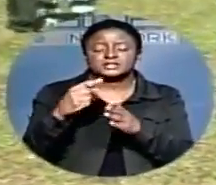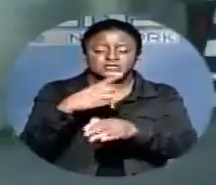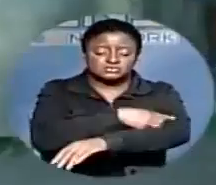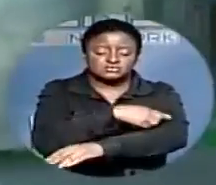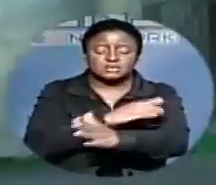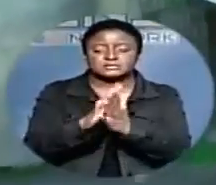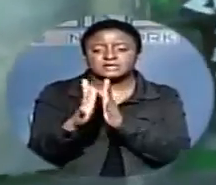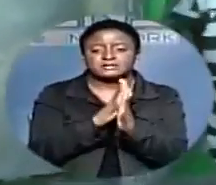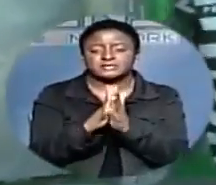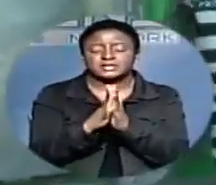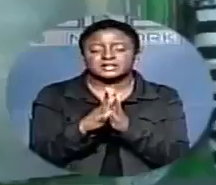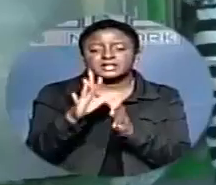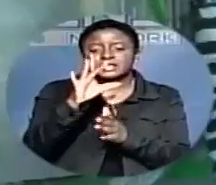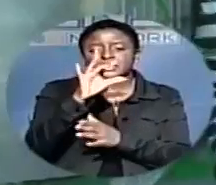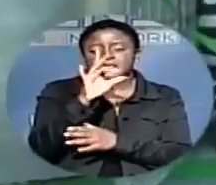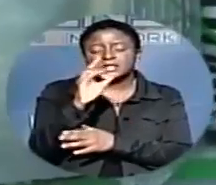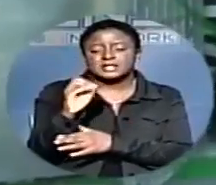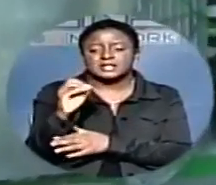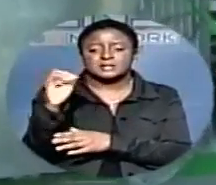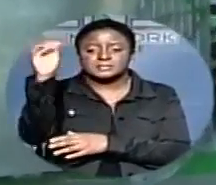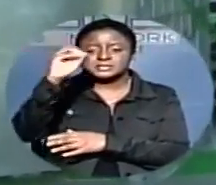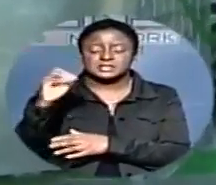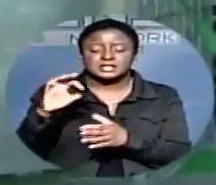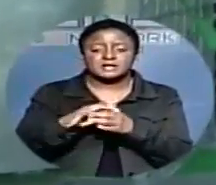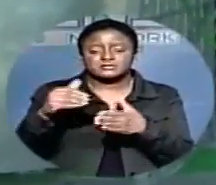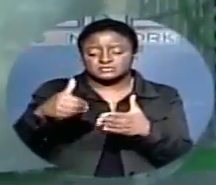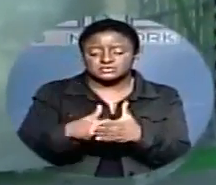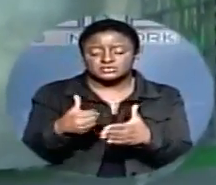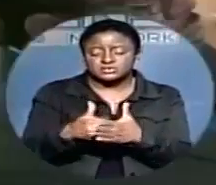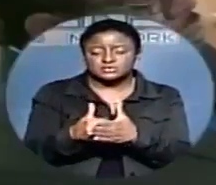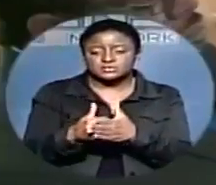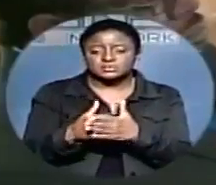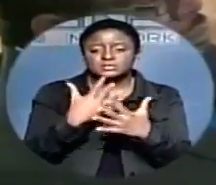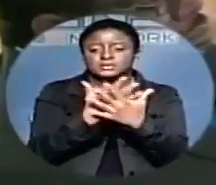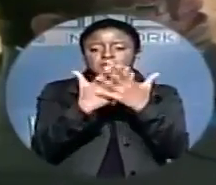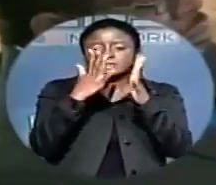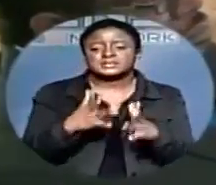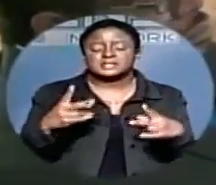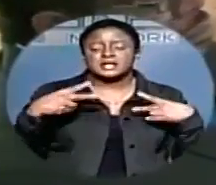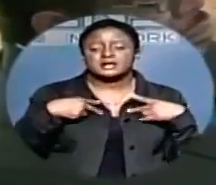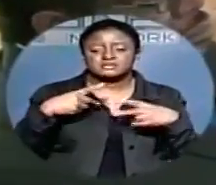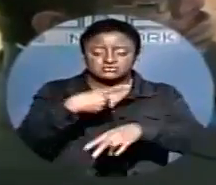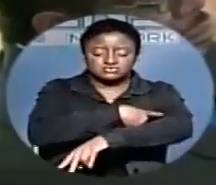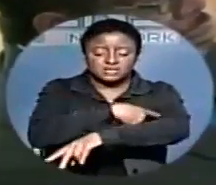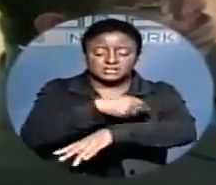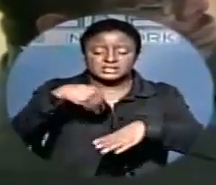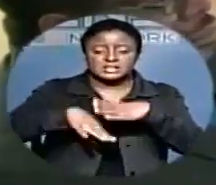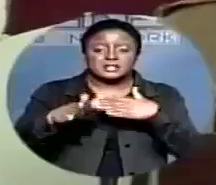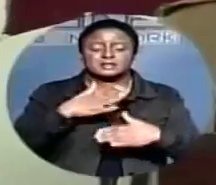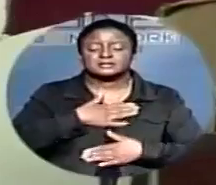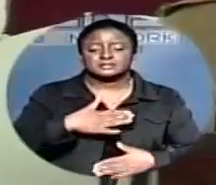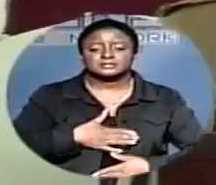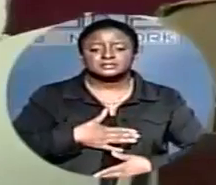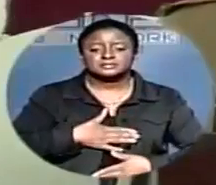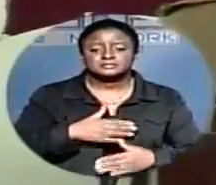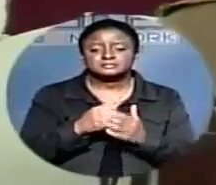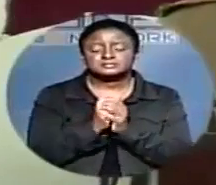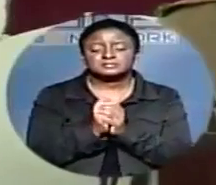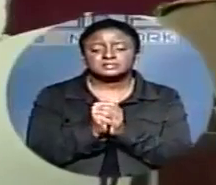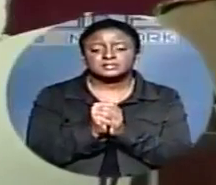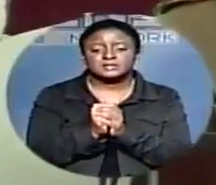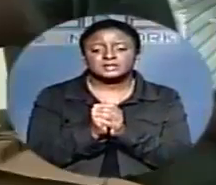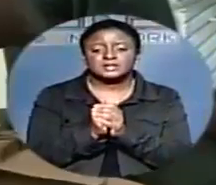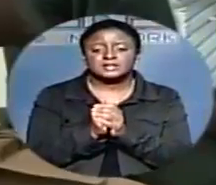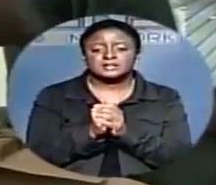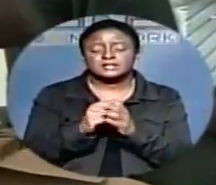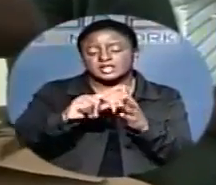convictions and 80% of new inmates having drugs in their system, the prison Thursday launched Challenge, a drug therapy